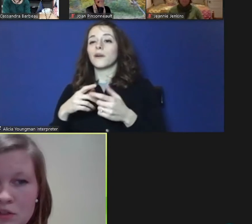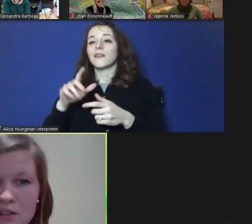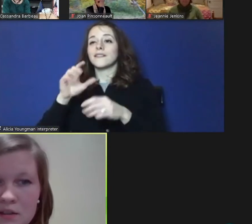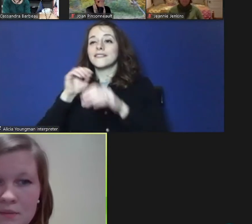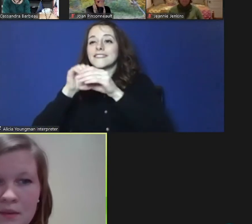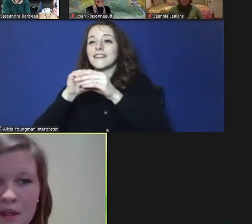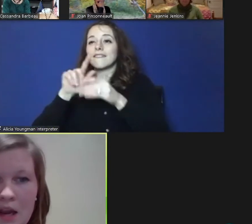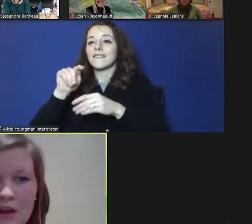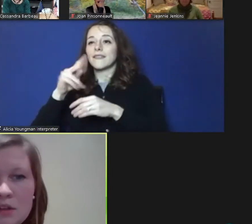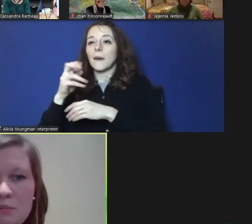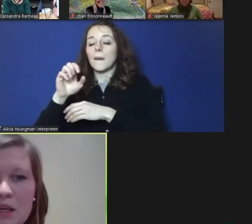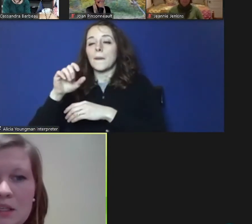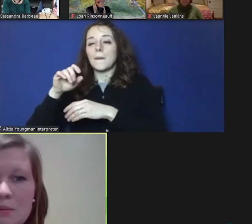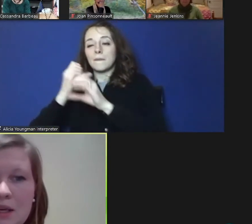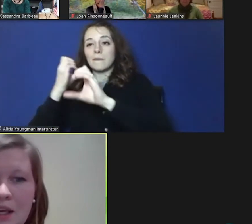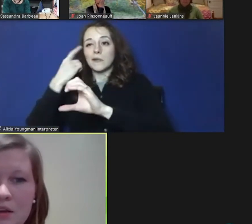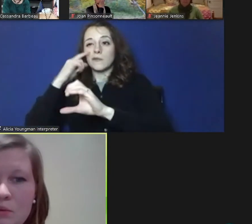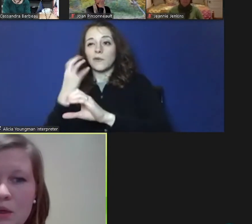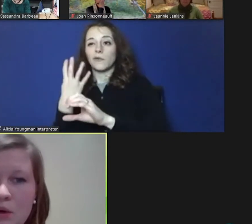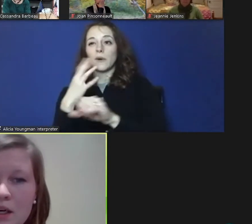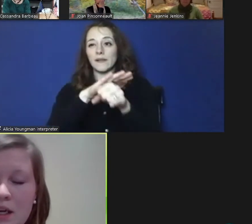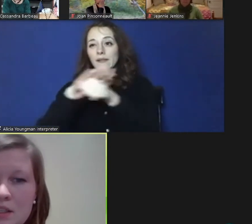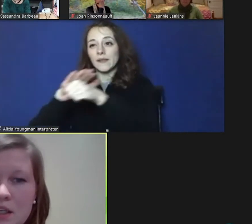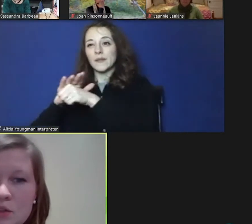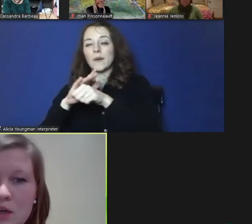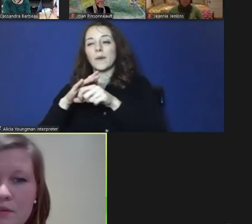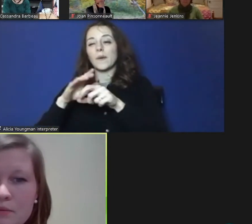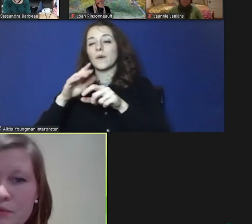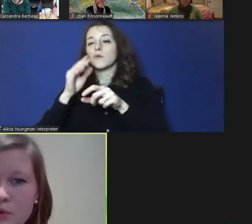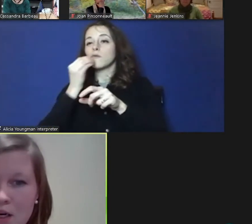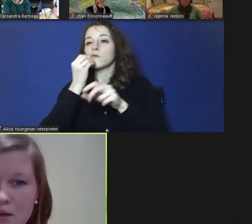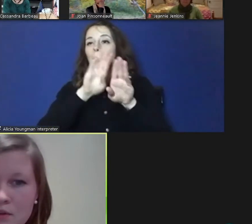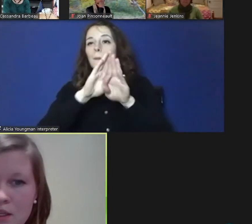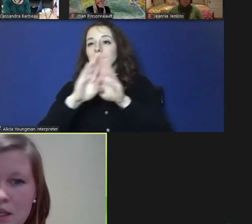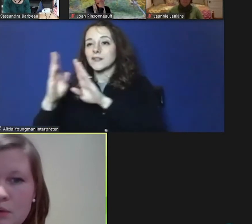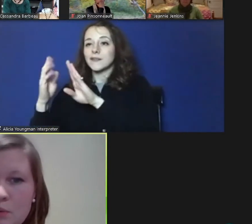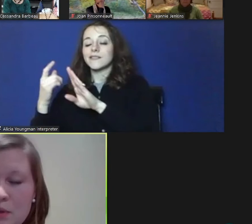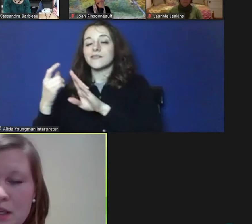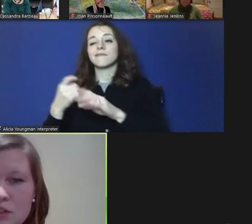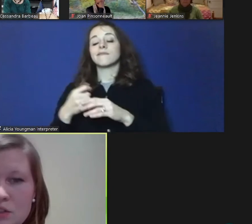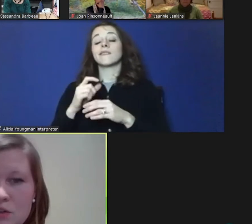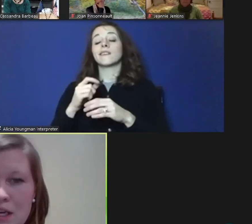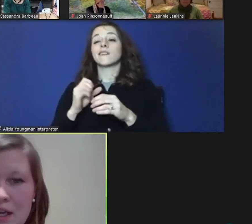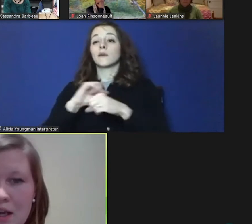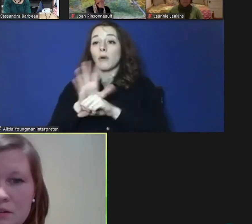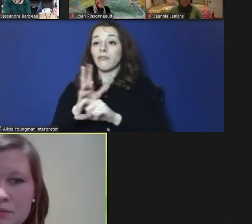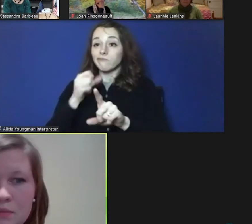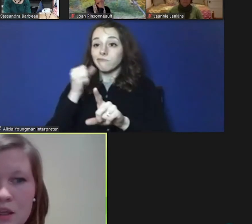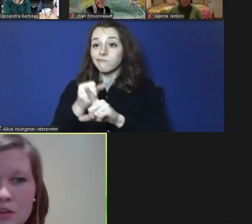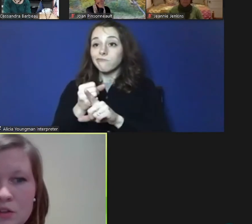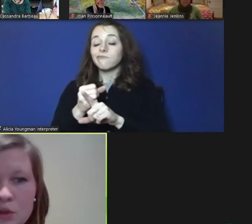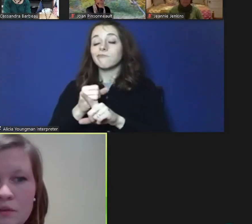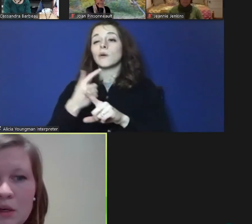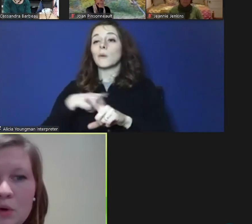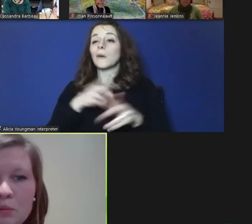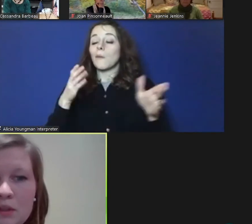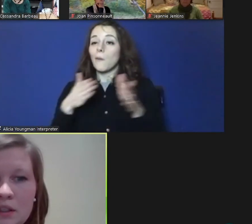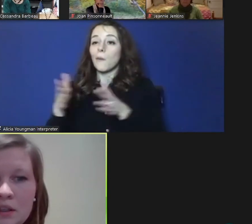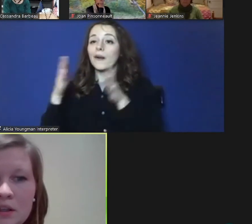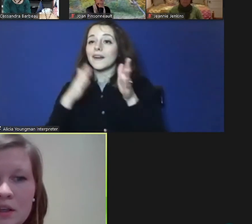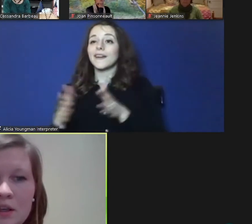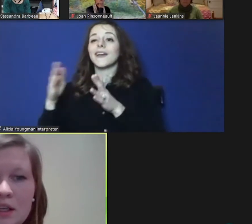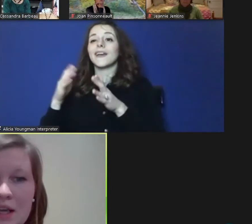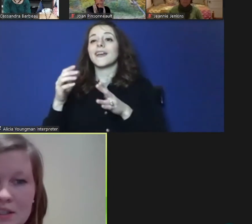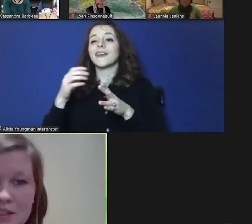local pantries. After the pandemic hit, we organized a drive-up food drive, and we plan to do that again. 2 of our